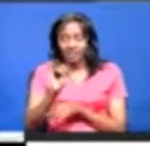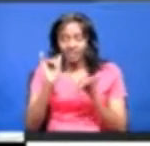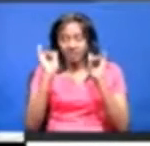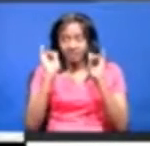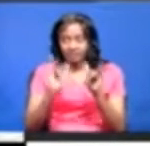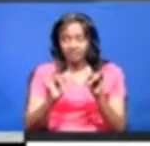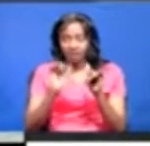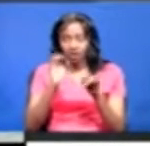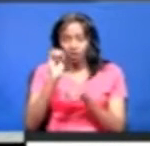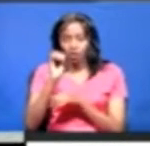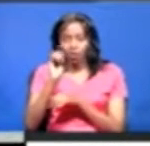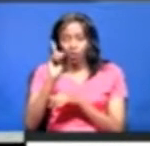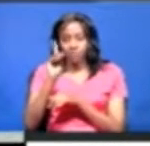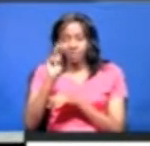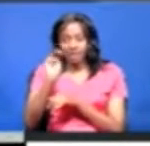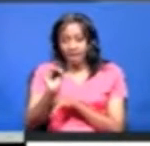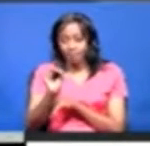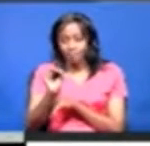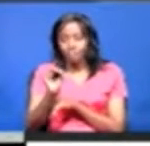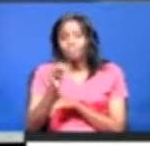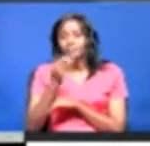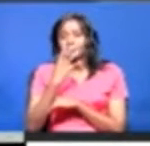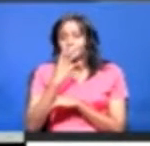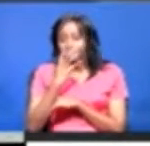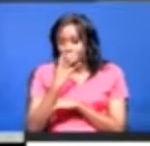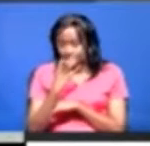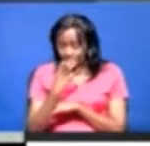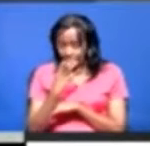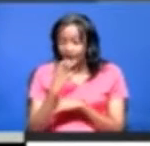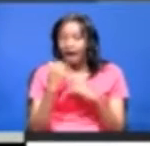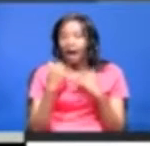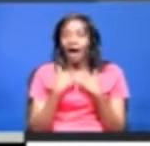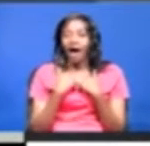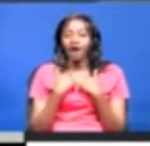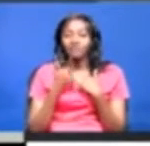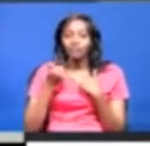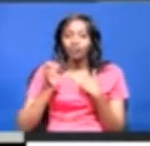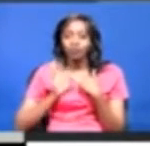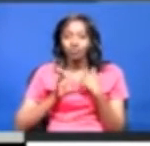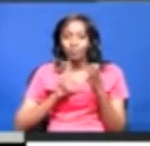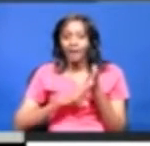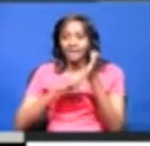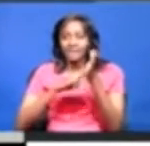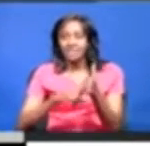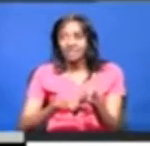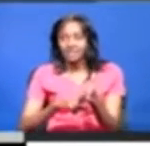ODM ticket there. And we also saw woman rep there, an ODM gunner, that is none other than Lady Zamzam there.